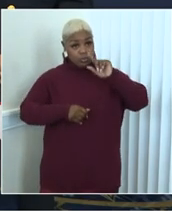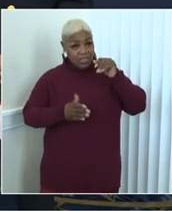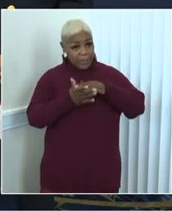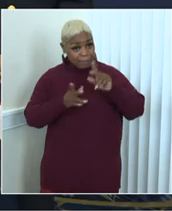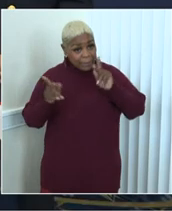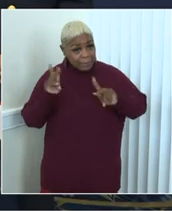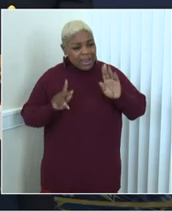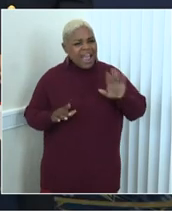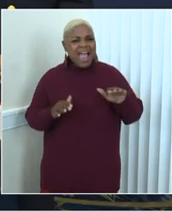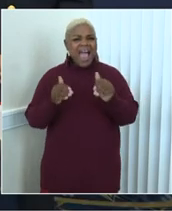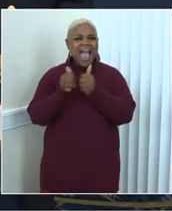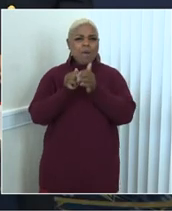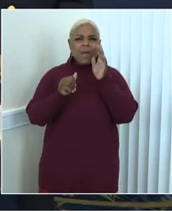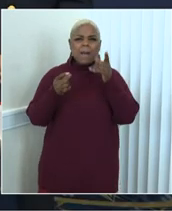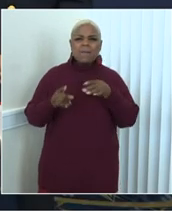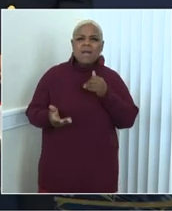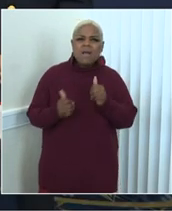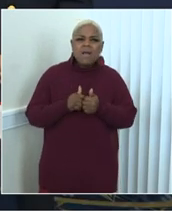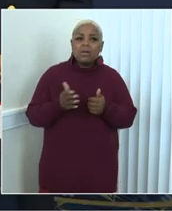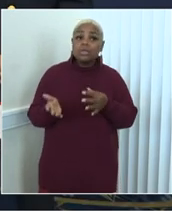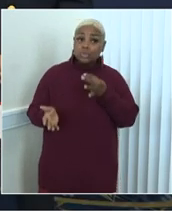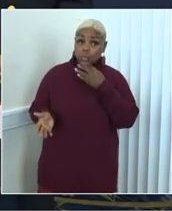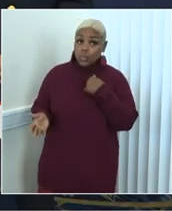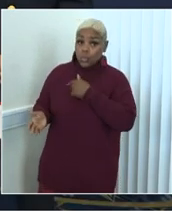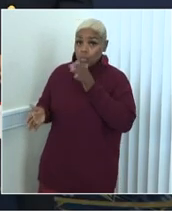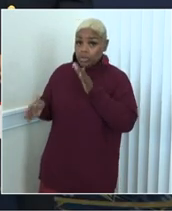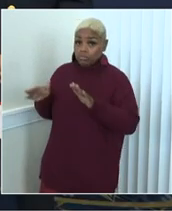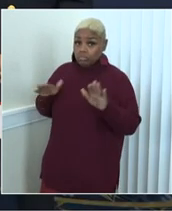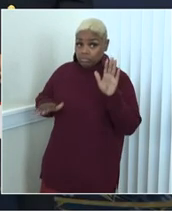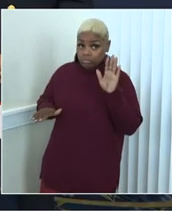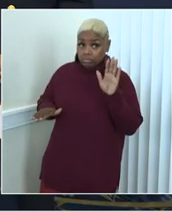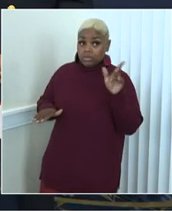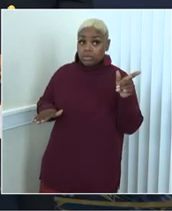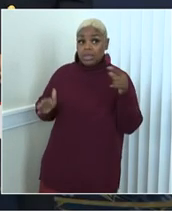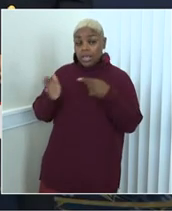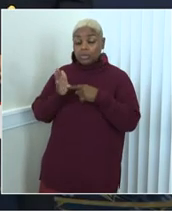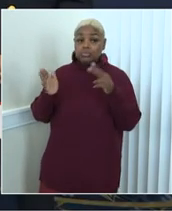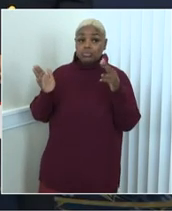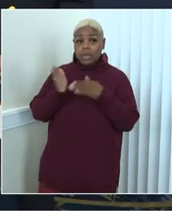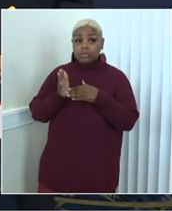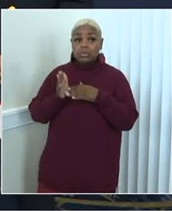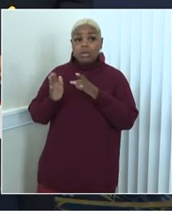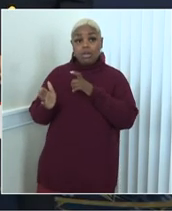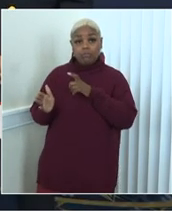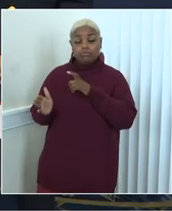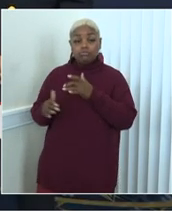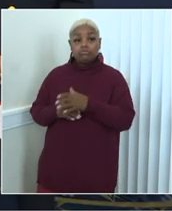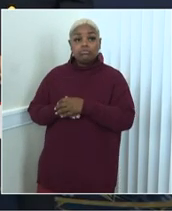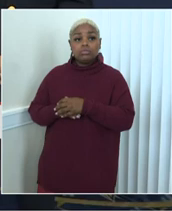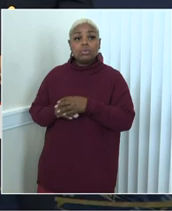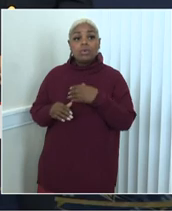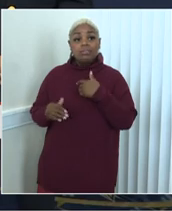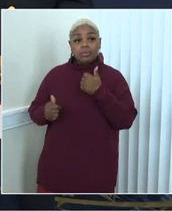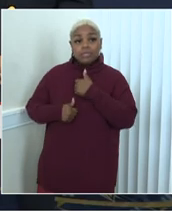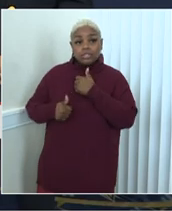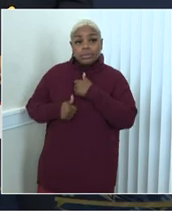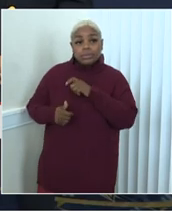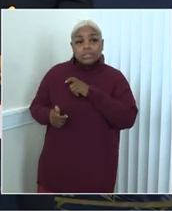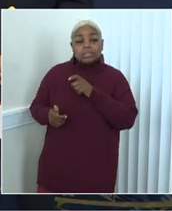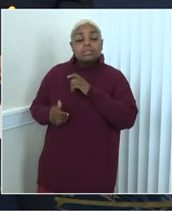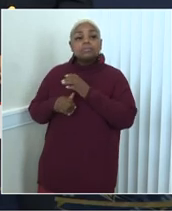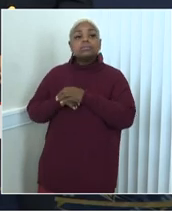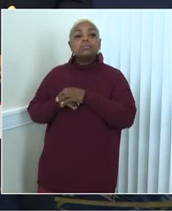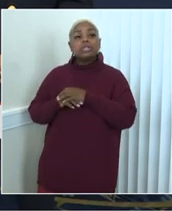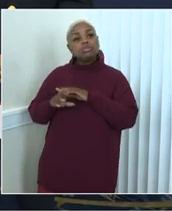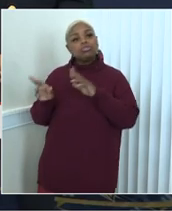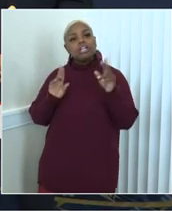ready to swear in thousands of officers. We have 25 military, public safety, and police officers ready for duty. And so we